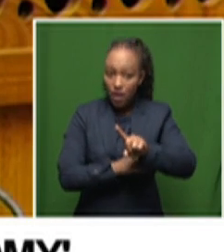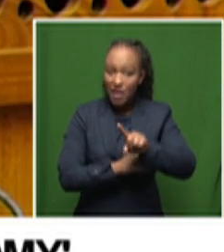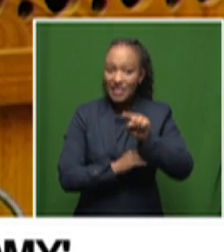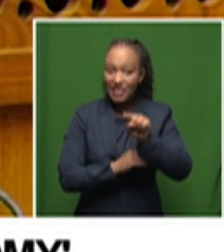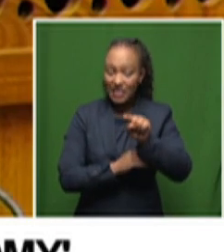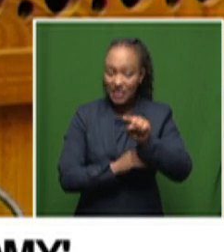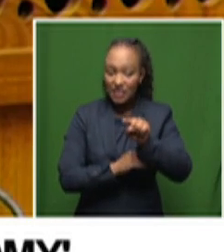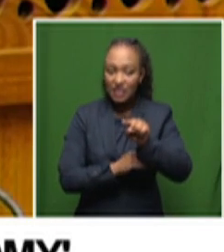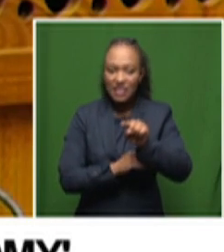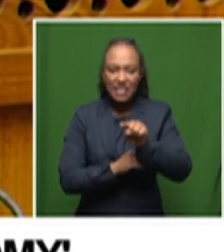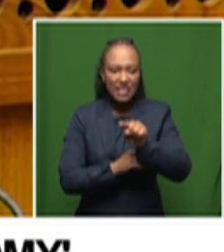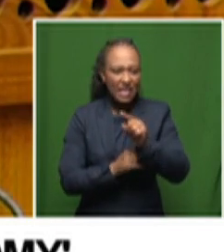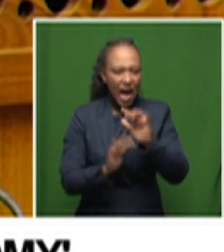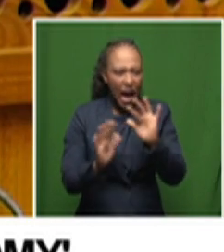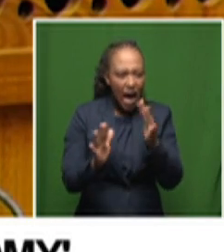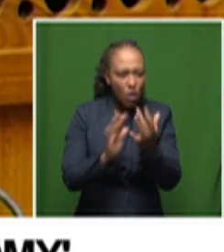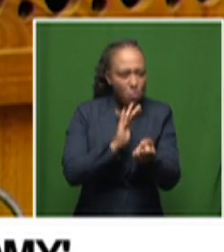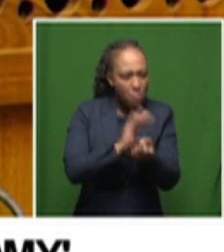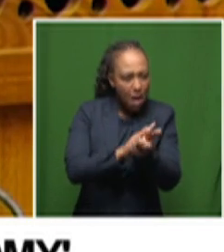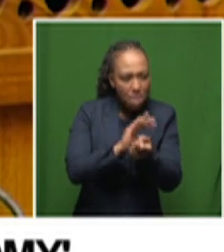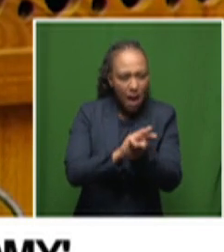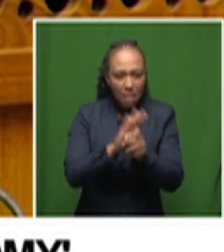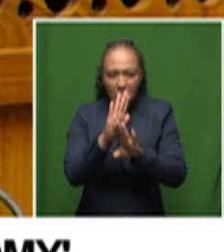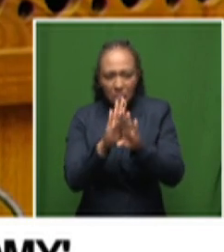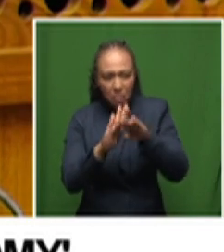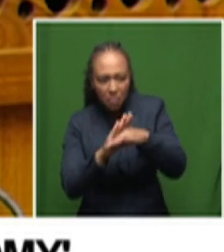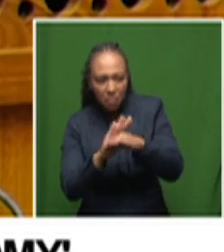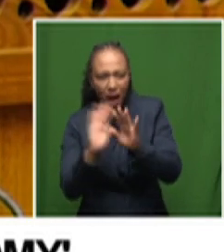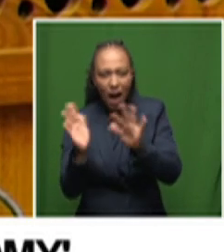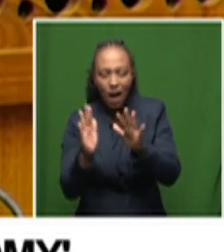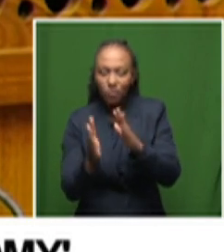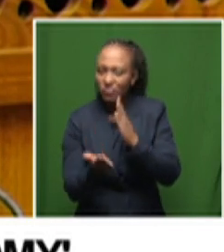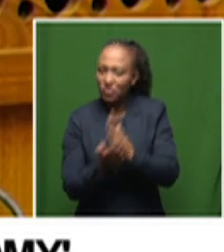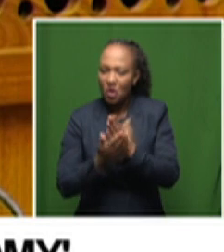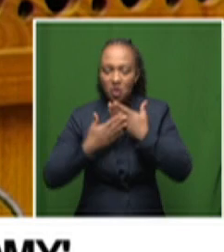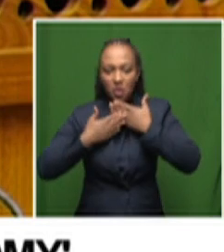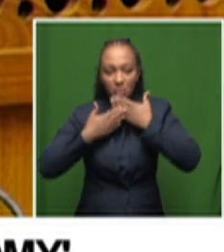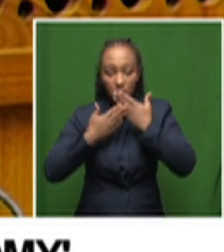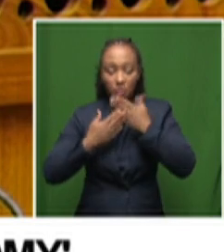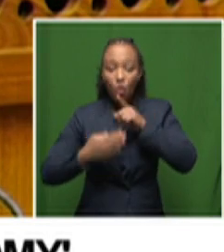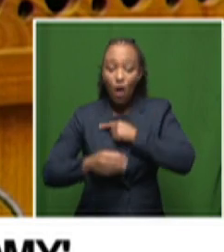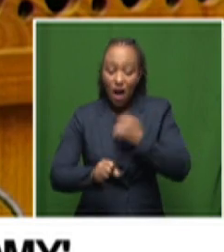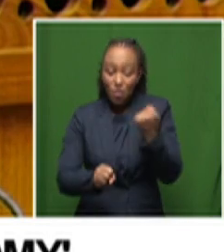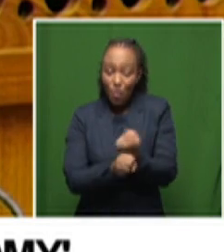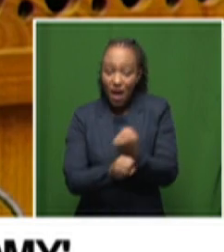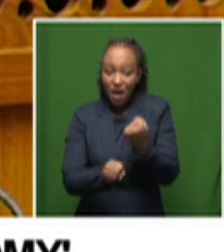more uncertain. Job losses have been particularly severe.